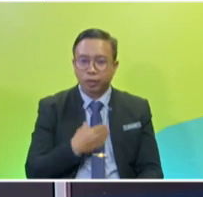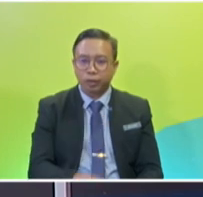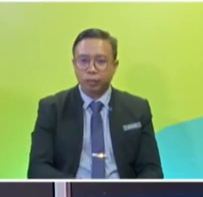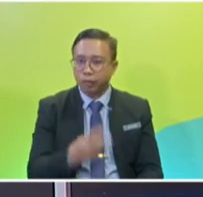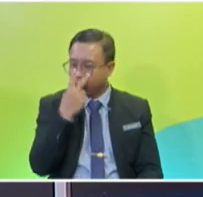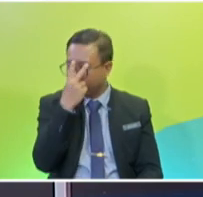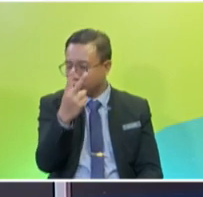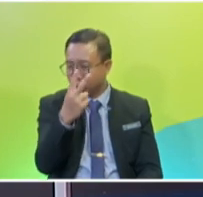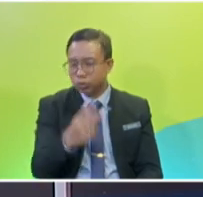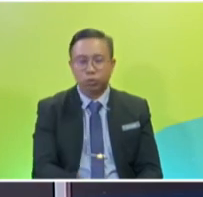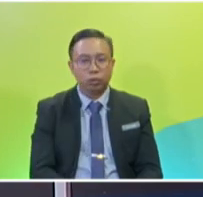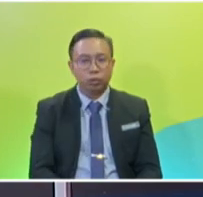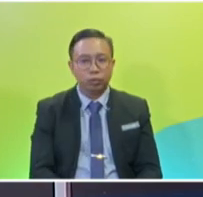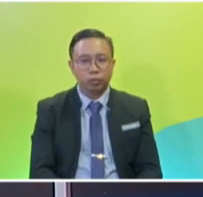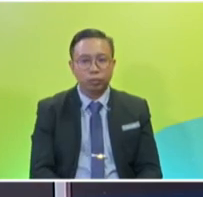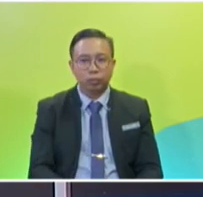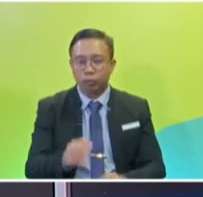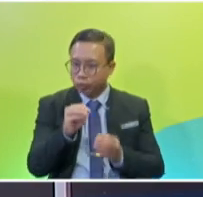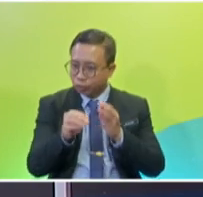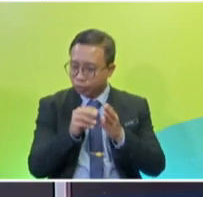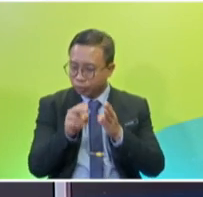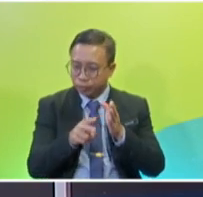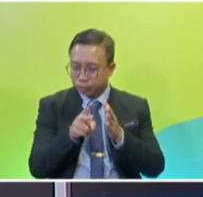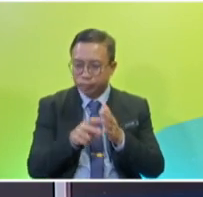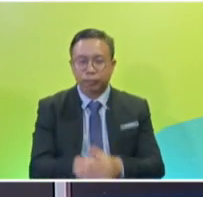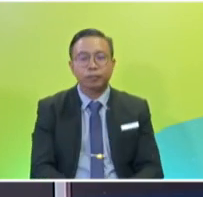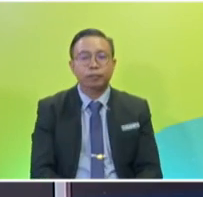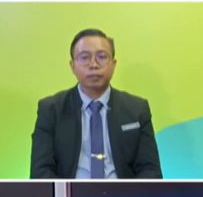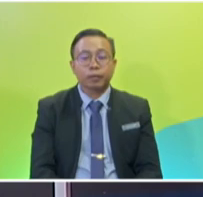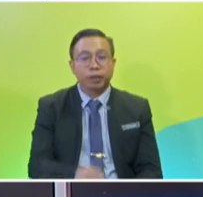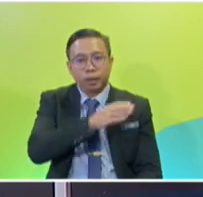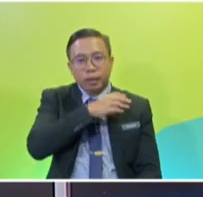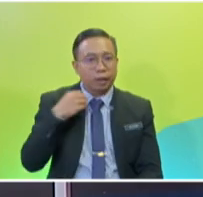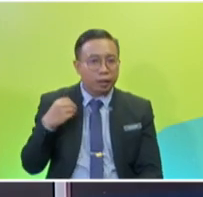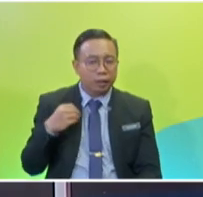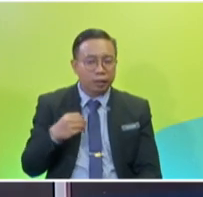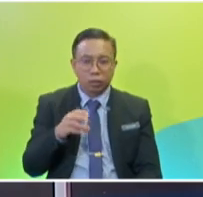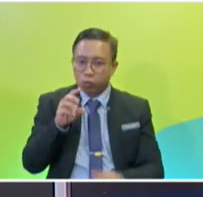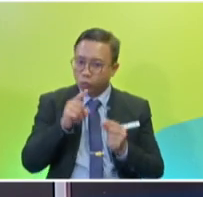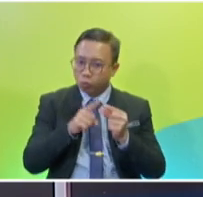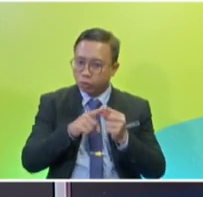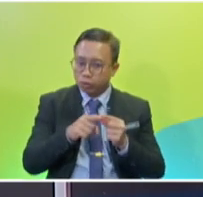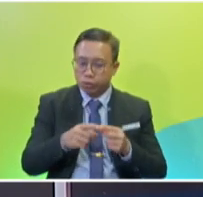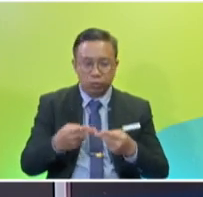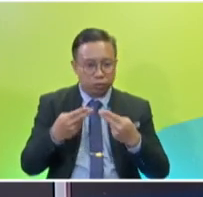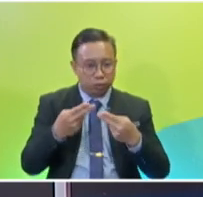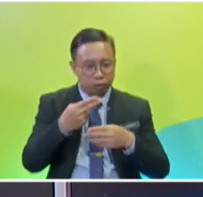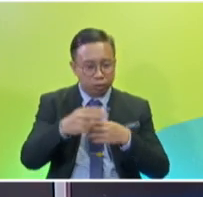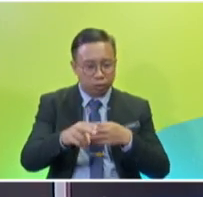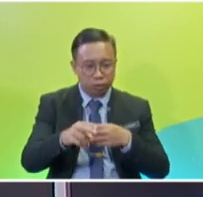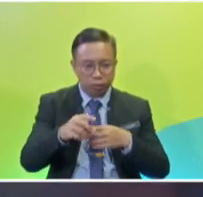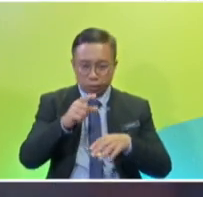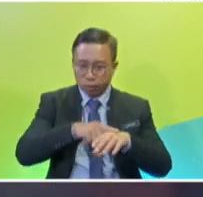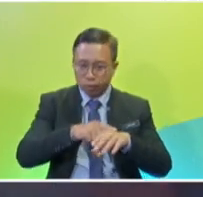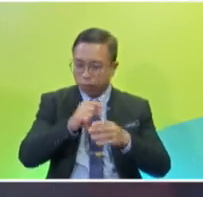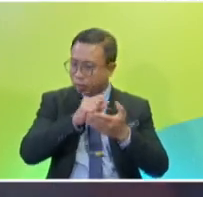wash movie. Just take the simple one, and the rest of the words will be written when you write in your paragraph.